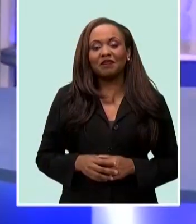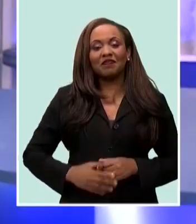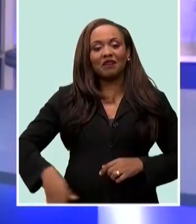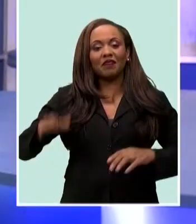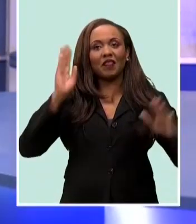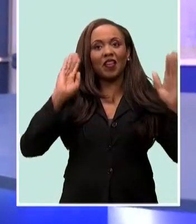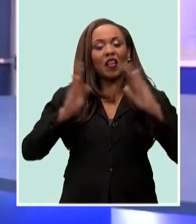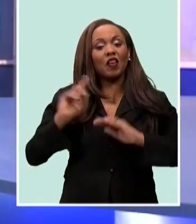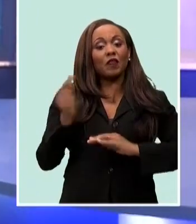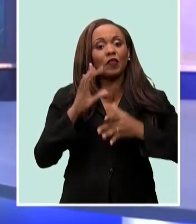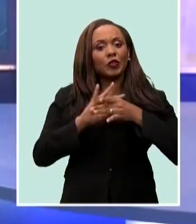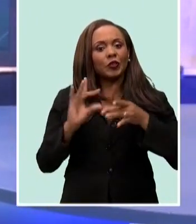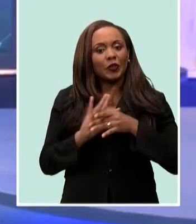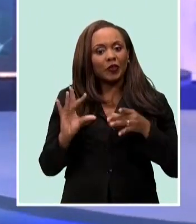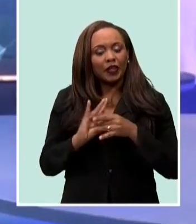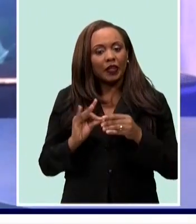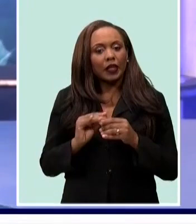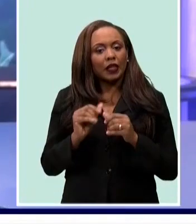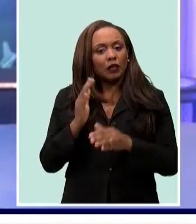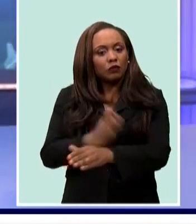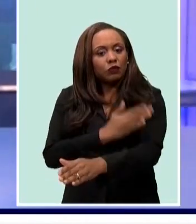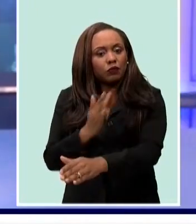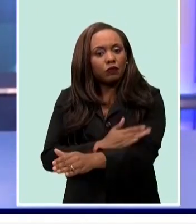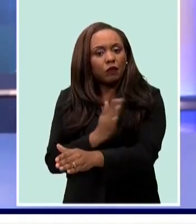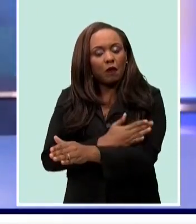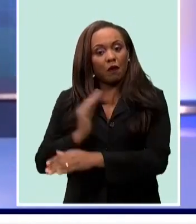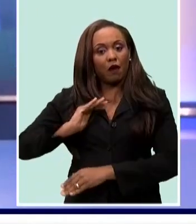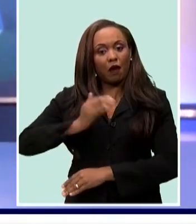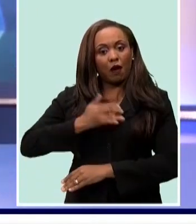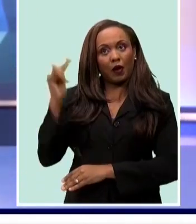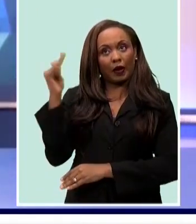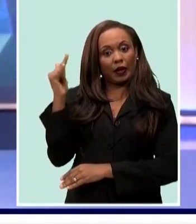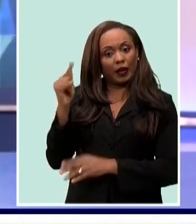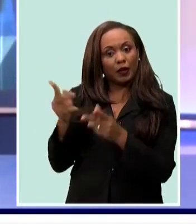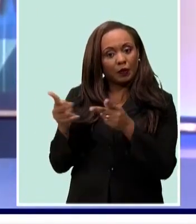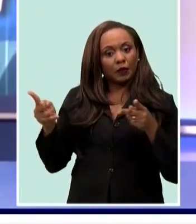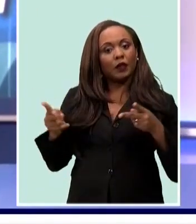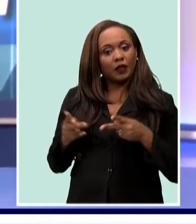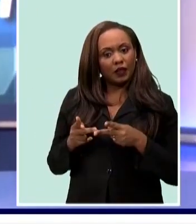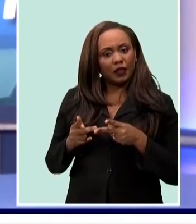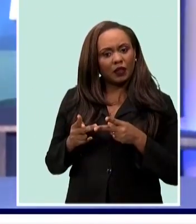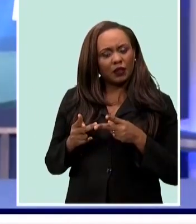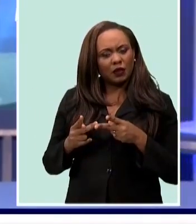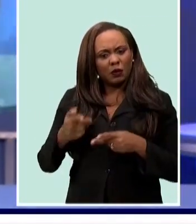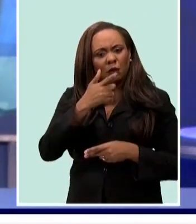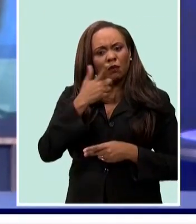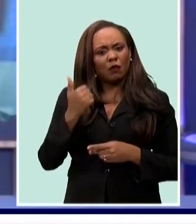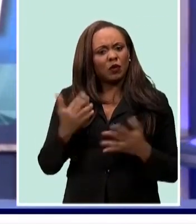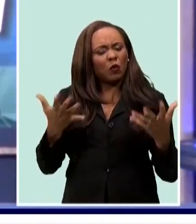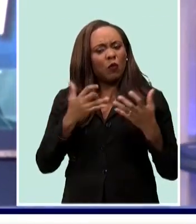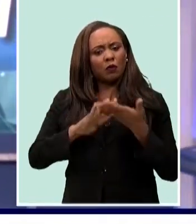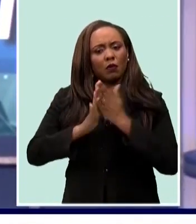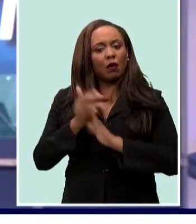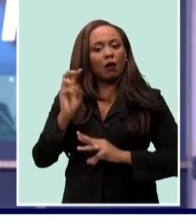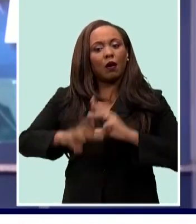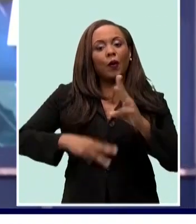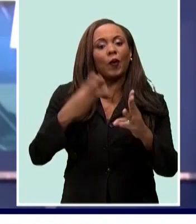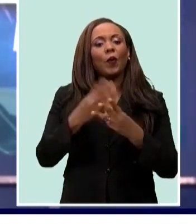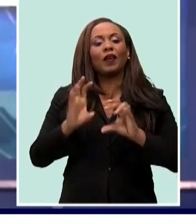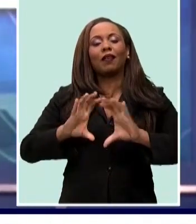And in our top stories tonight, continued developments at the Grantley Adams International Airport as efforts move apace to turn it into a